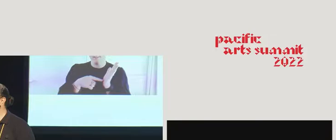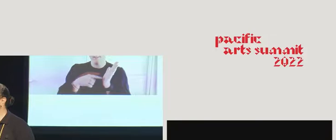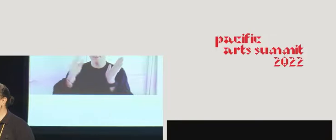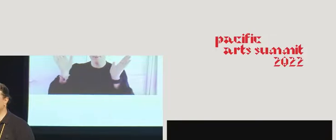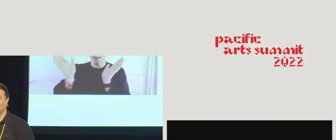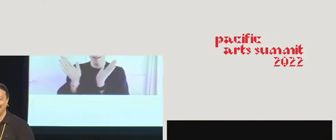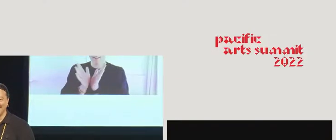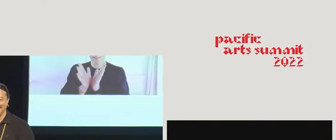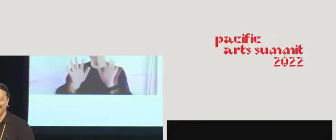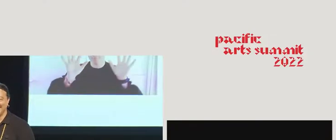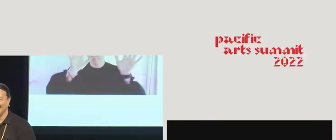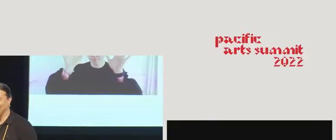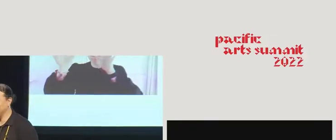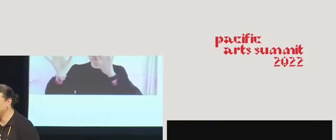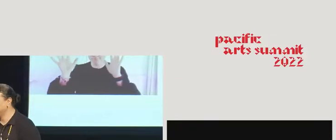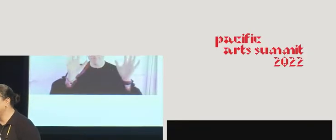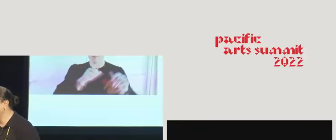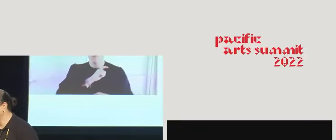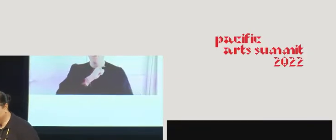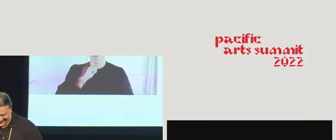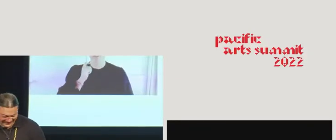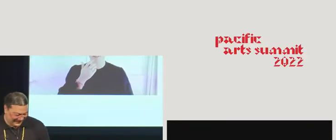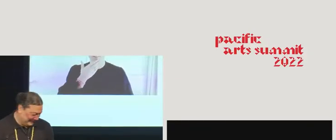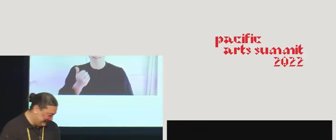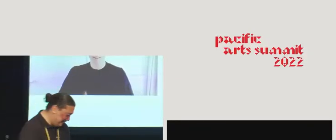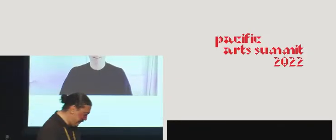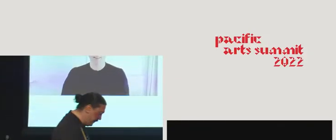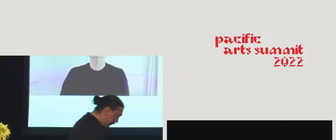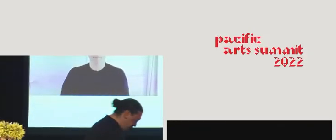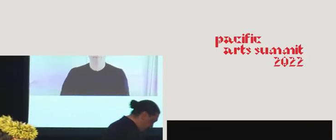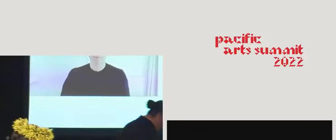big round of applause for a reverend thank you